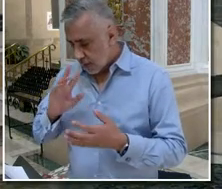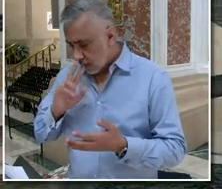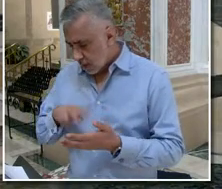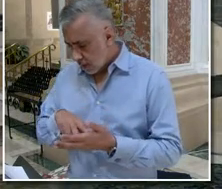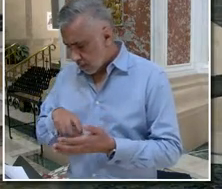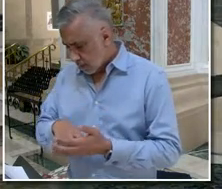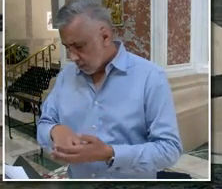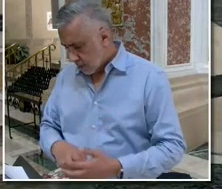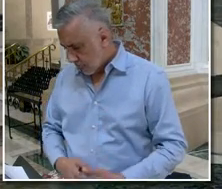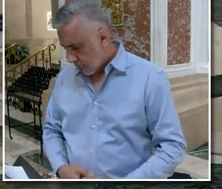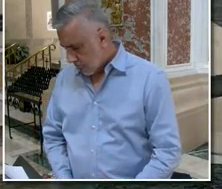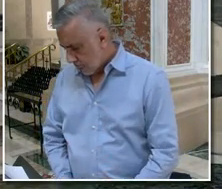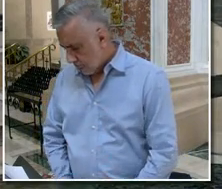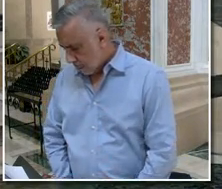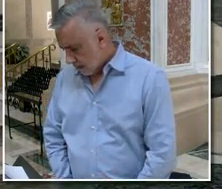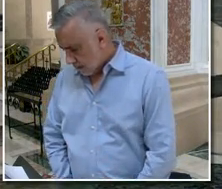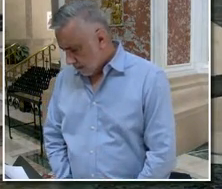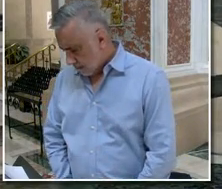kneel.